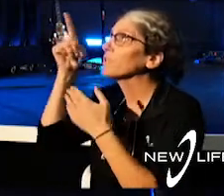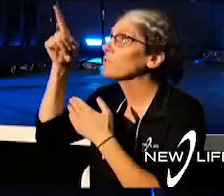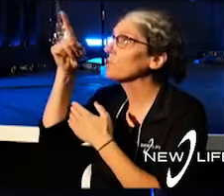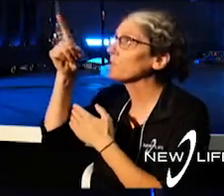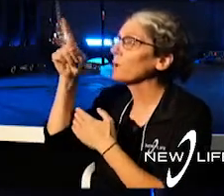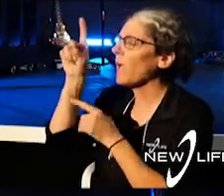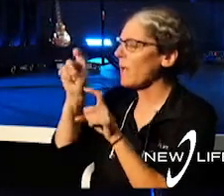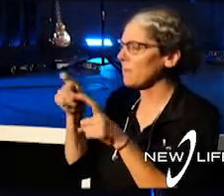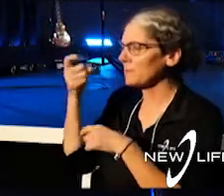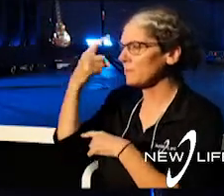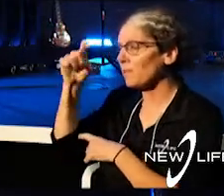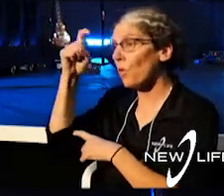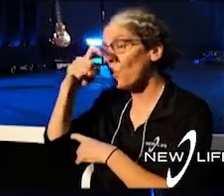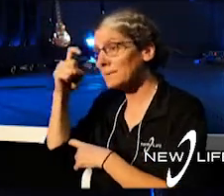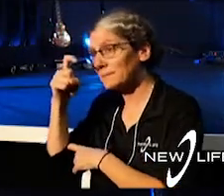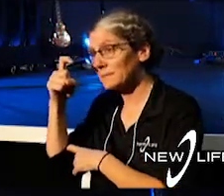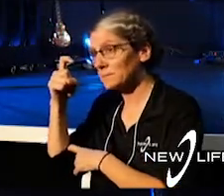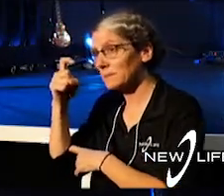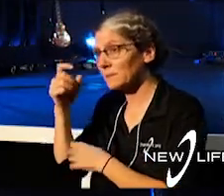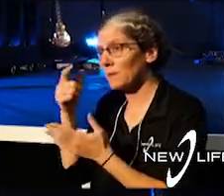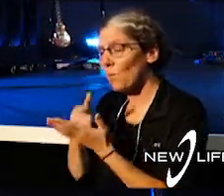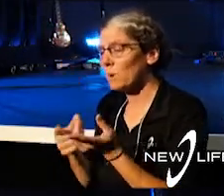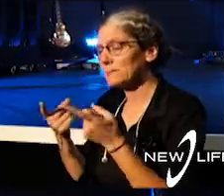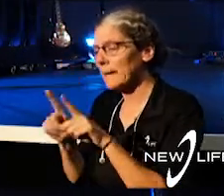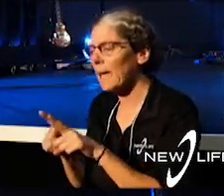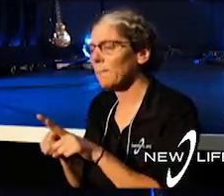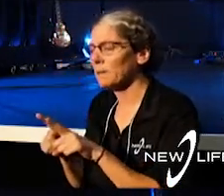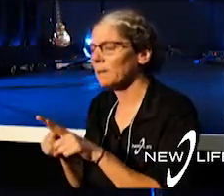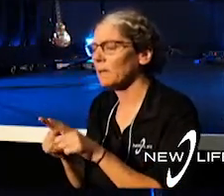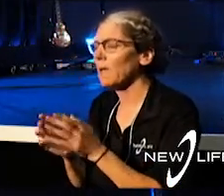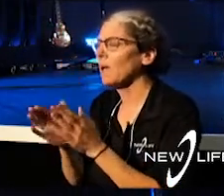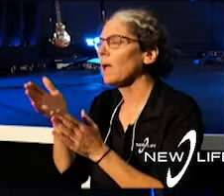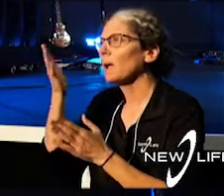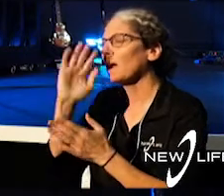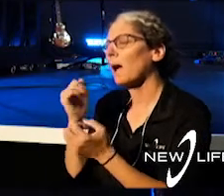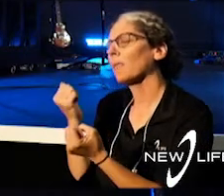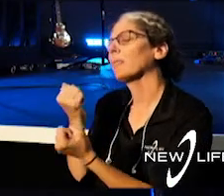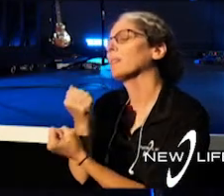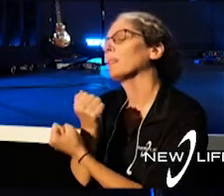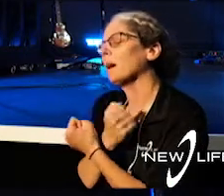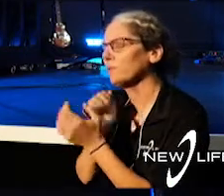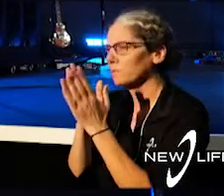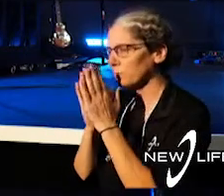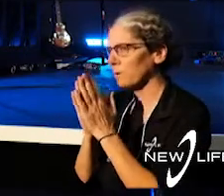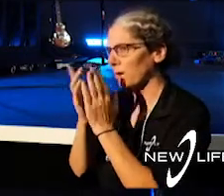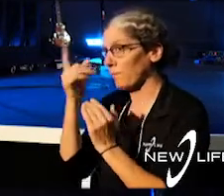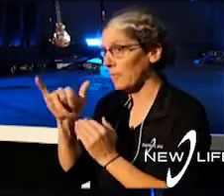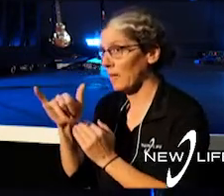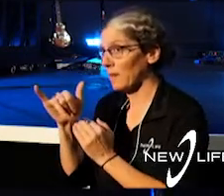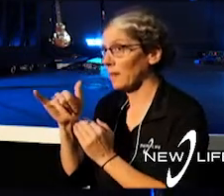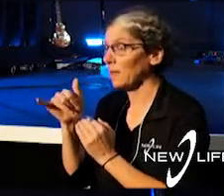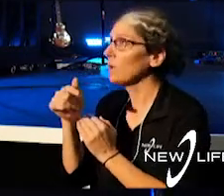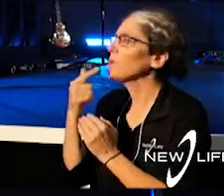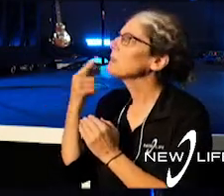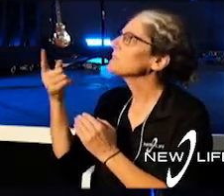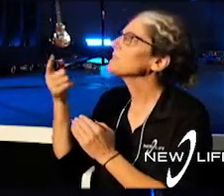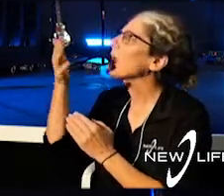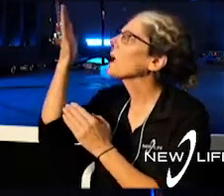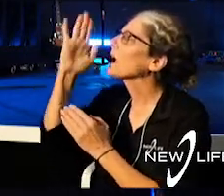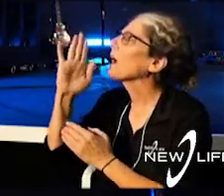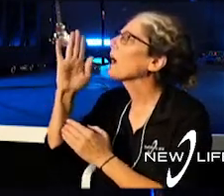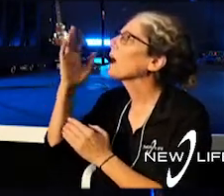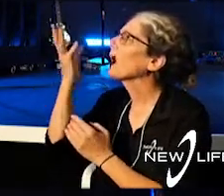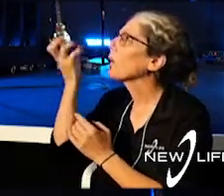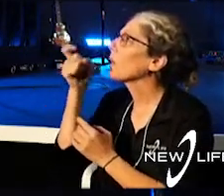asking you for wisdom and discernment. God loves prayers like that. But James is calling out when we pray with the